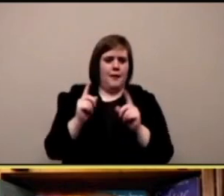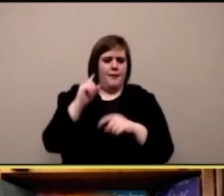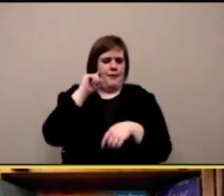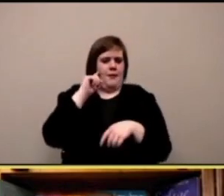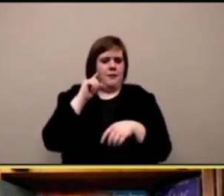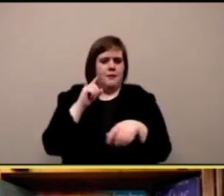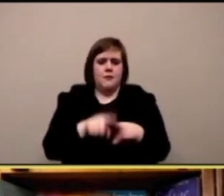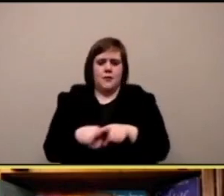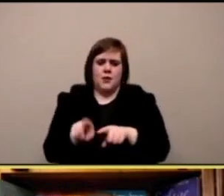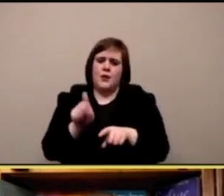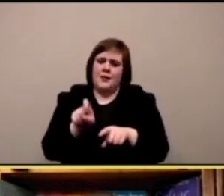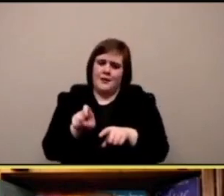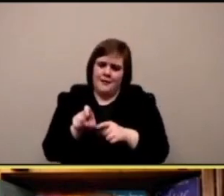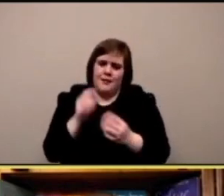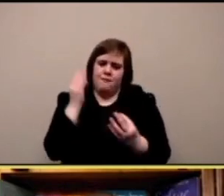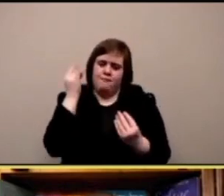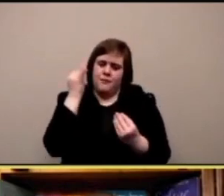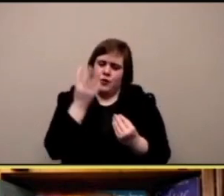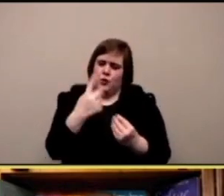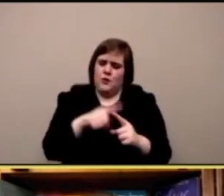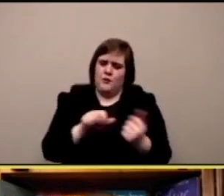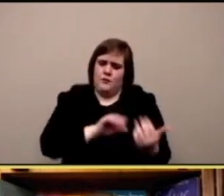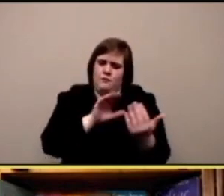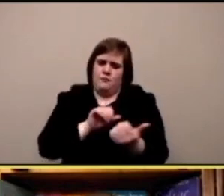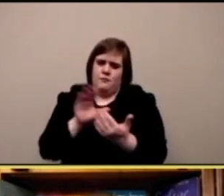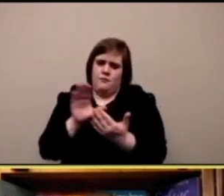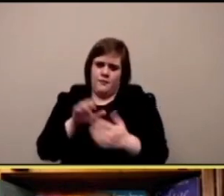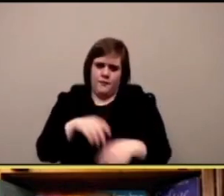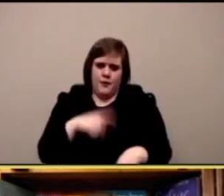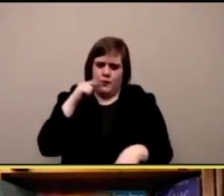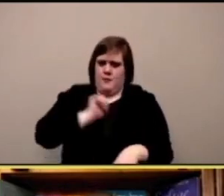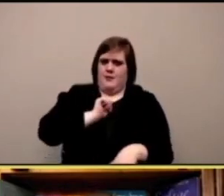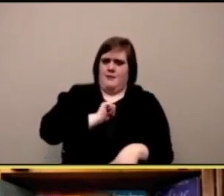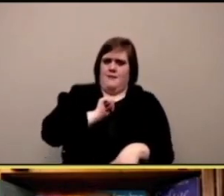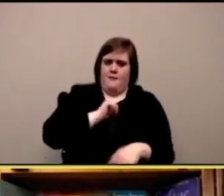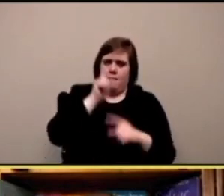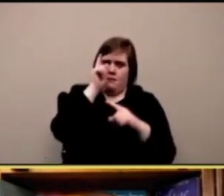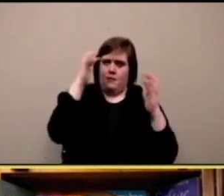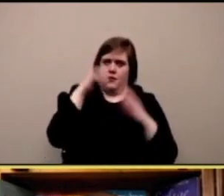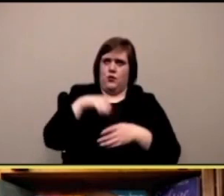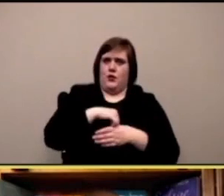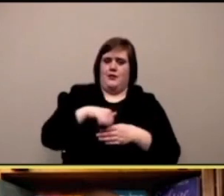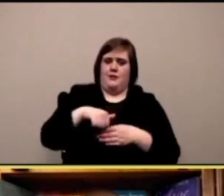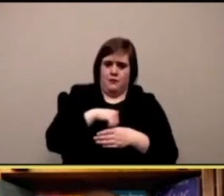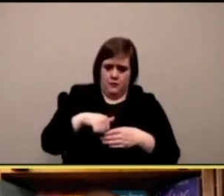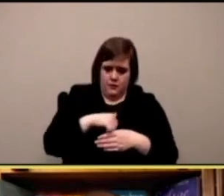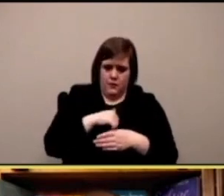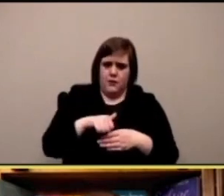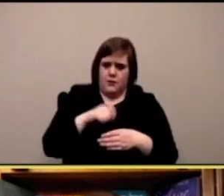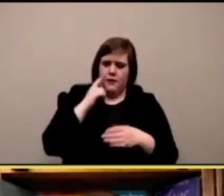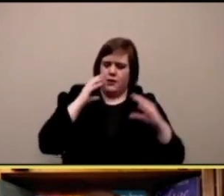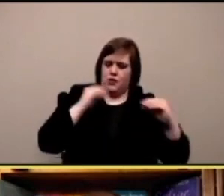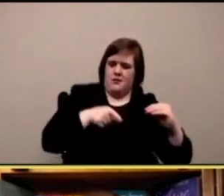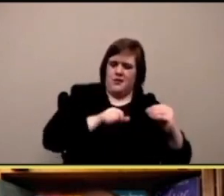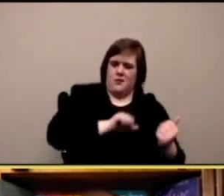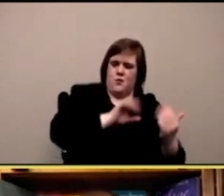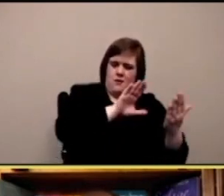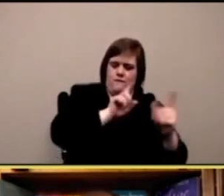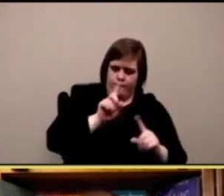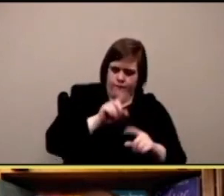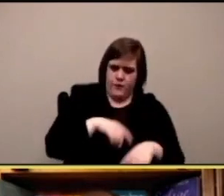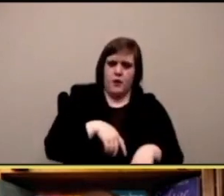need to think about them in two ways, particularly for me when I was training, I was thinking about them in this way. So one, it's